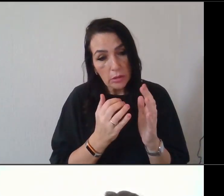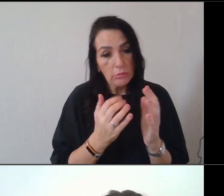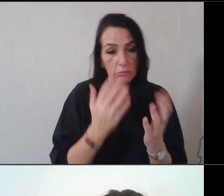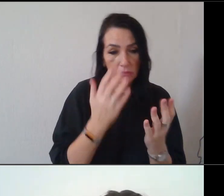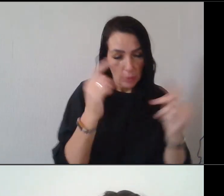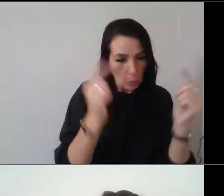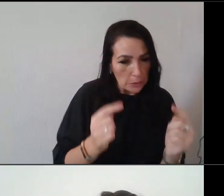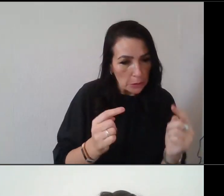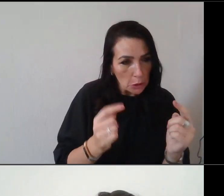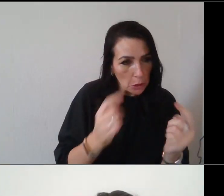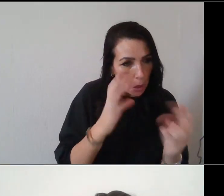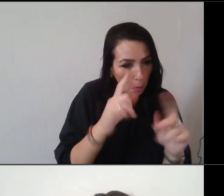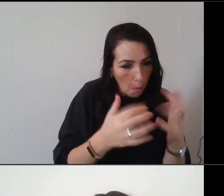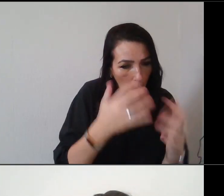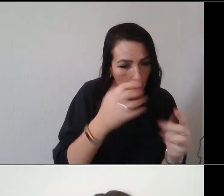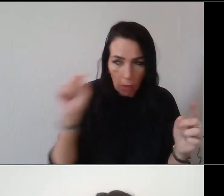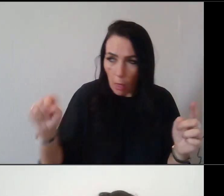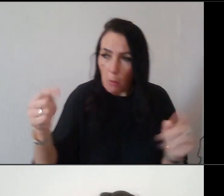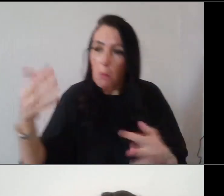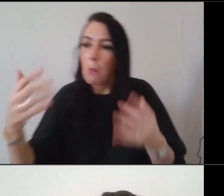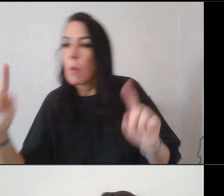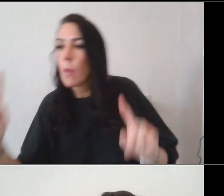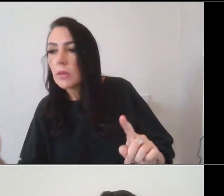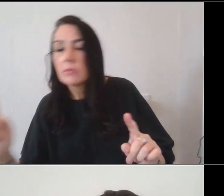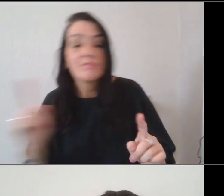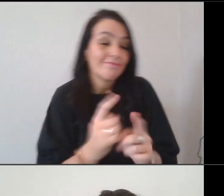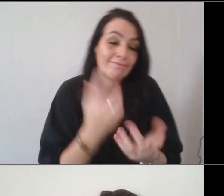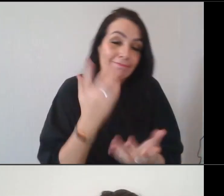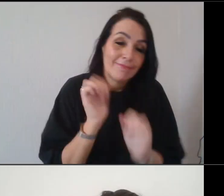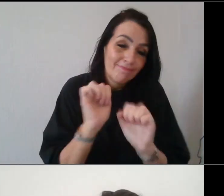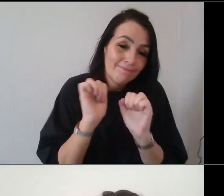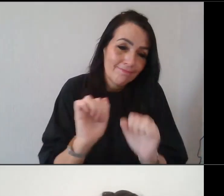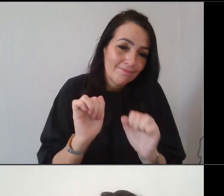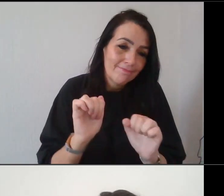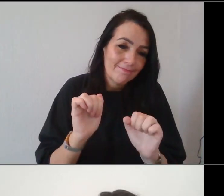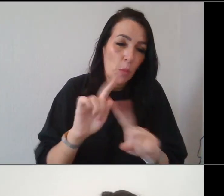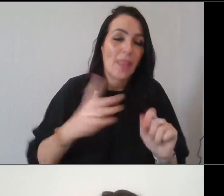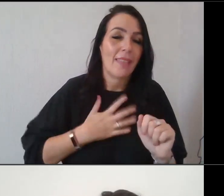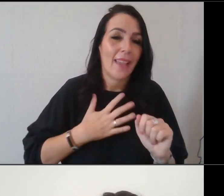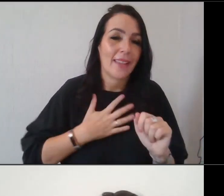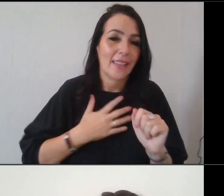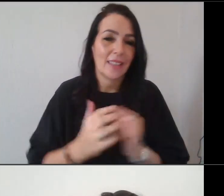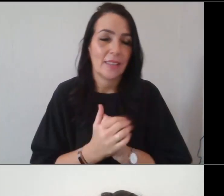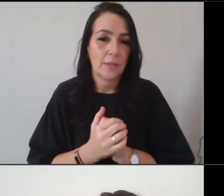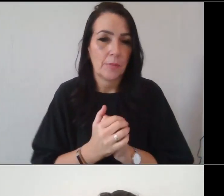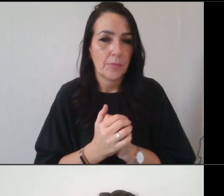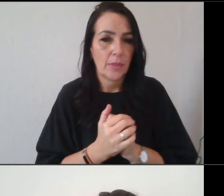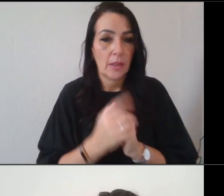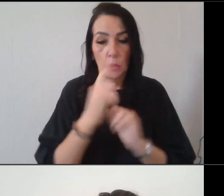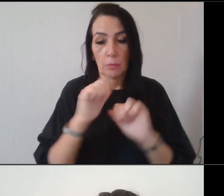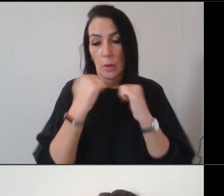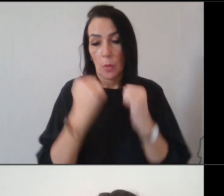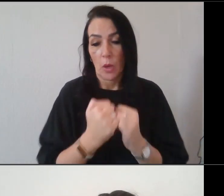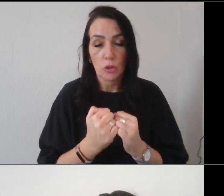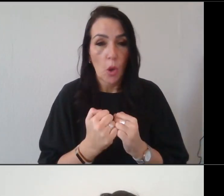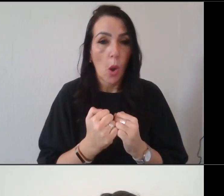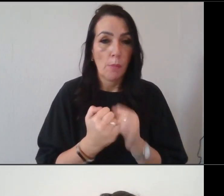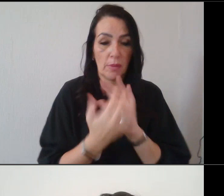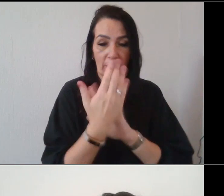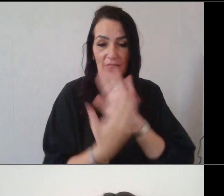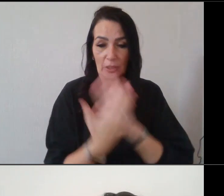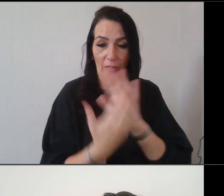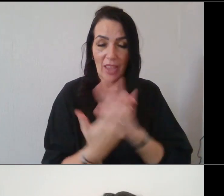It's a format that they like to work with. Perhaps other people like more of of a workshop where it's all in person, you